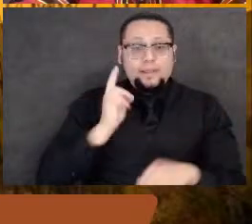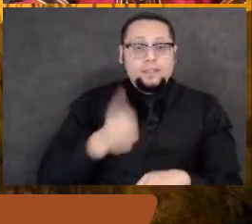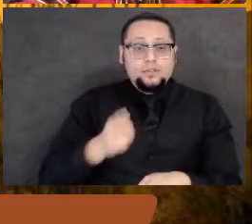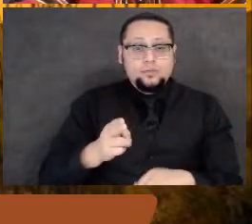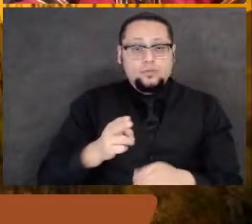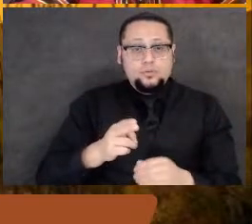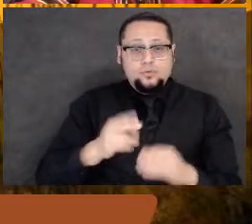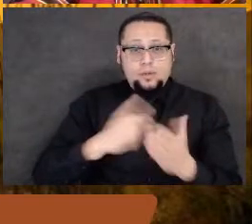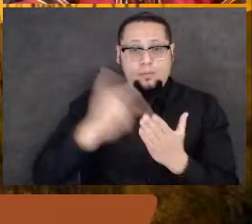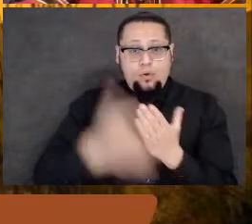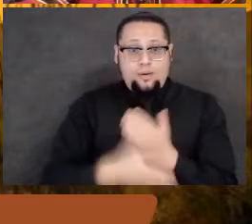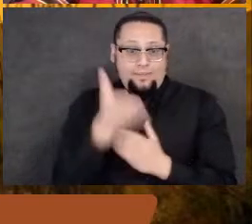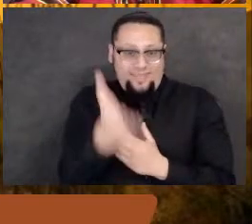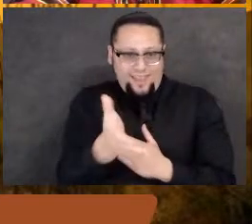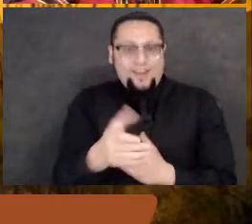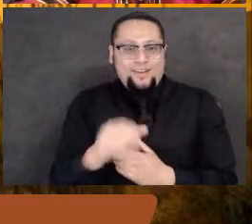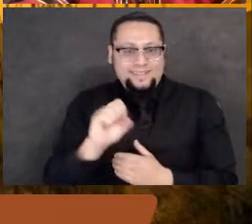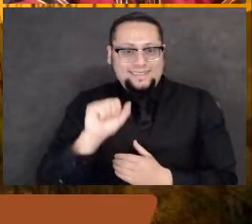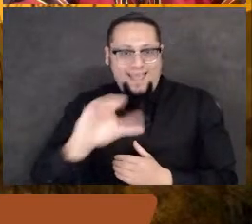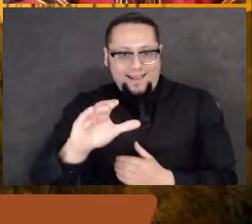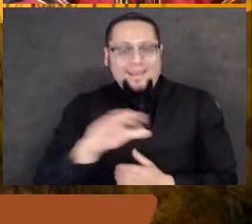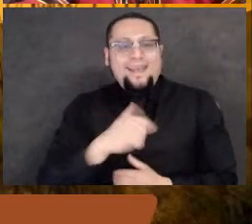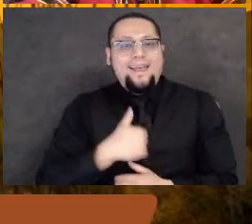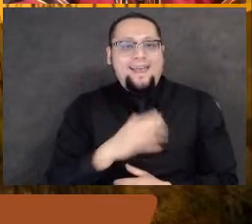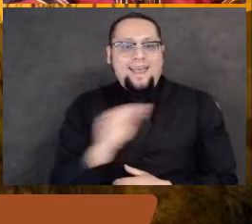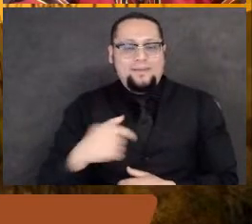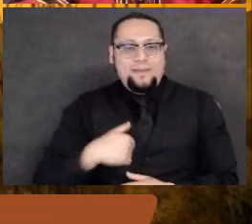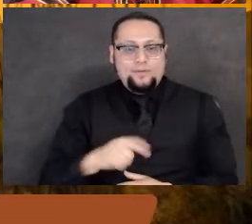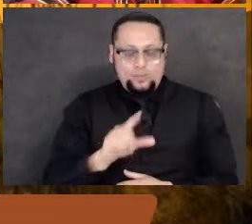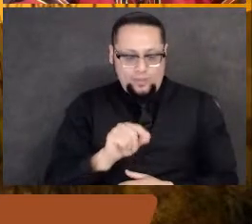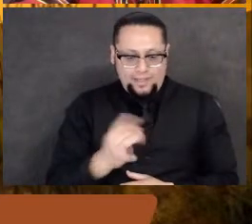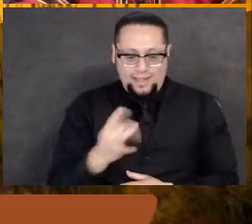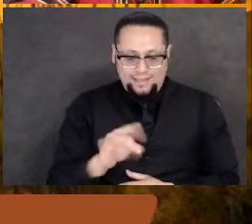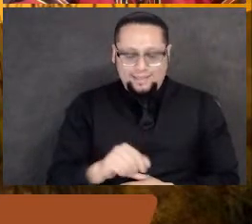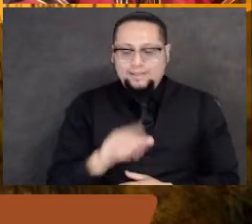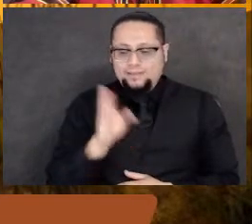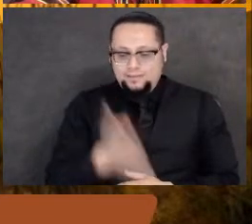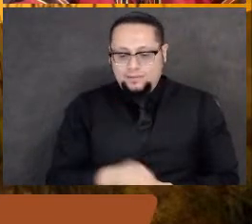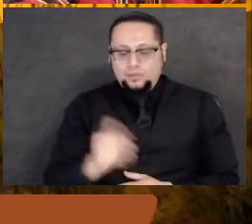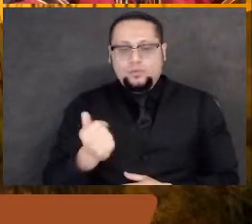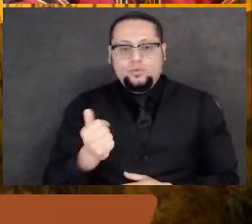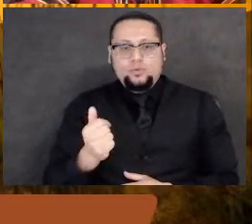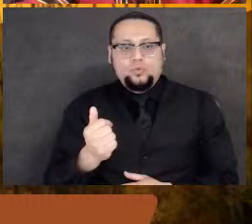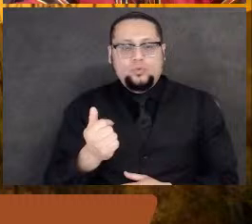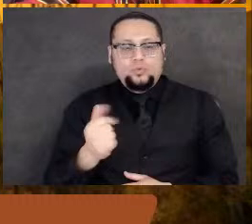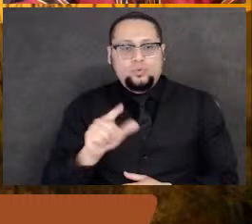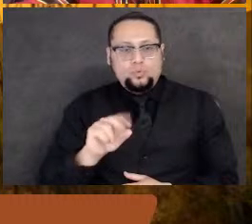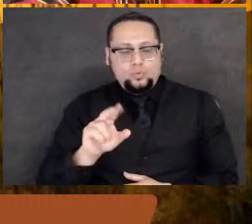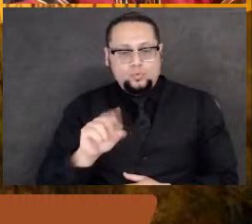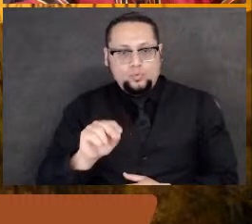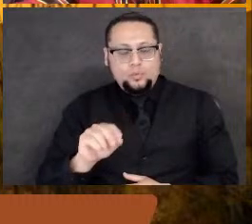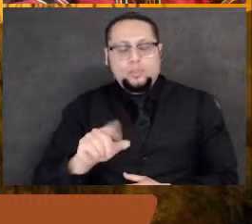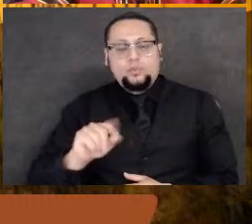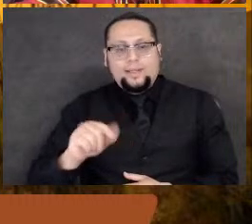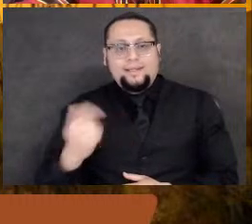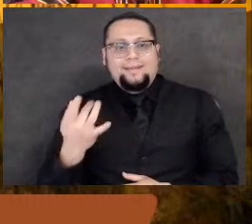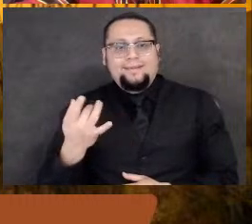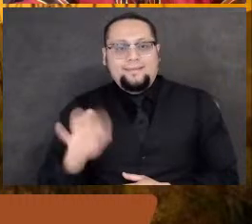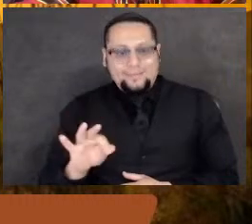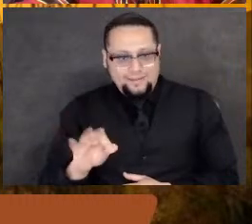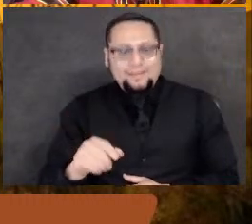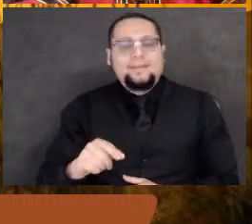SAC and was the 2018-2019 Indigenous Studies Pre-Doc Fellow at Michigan State